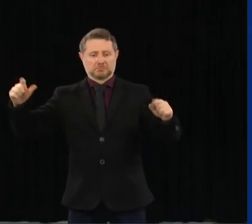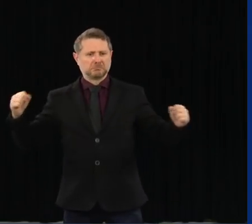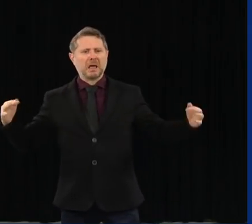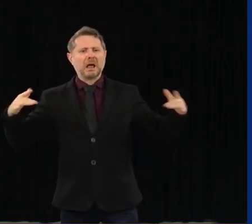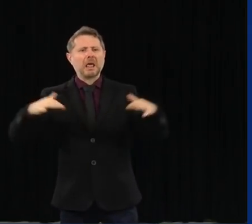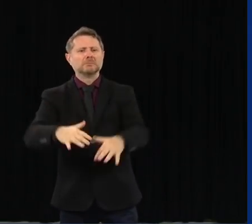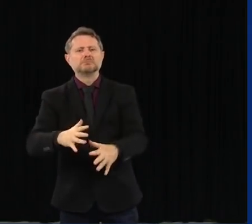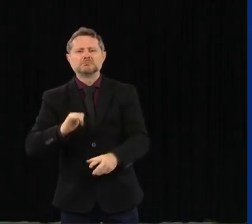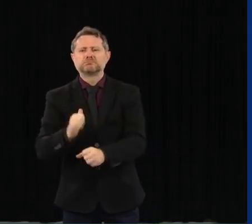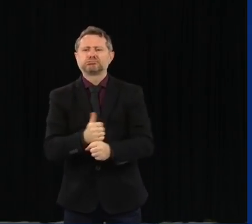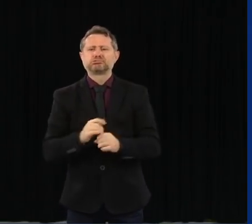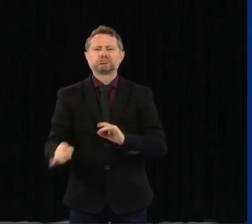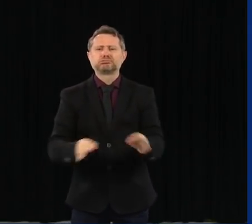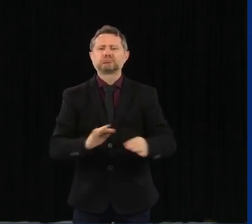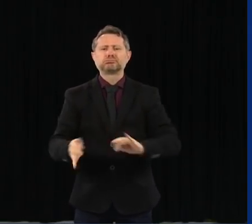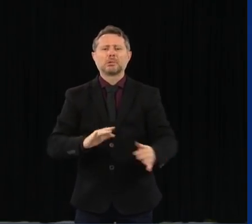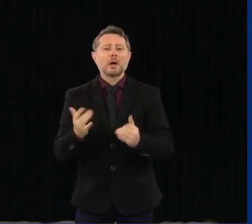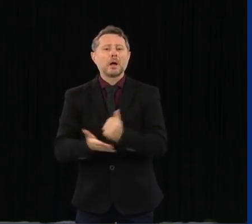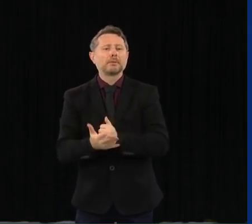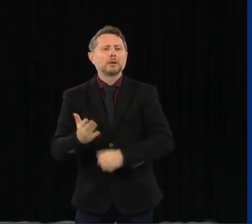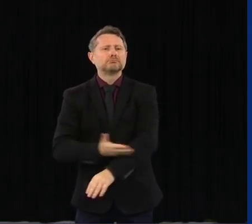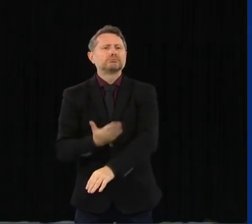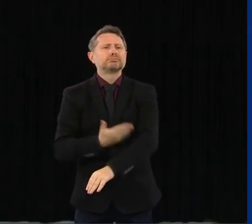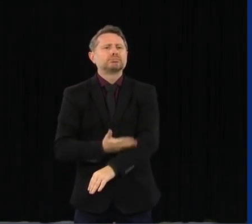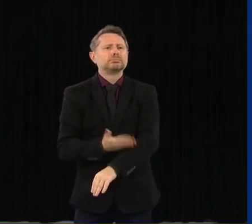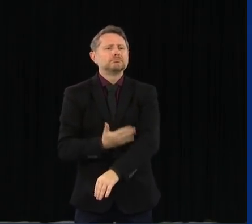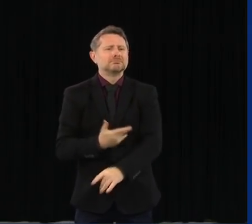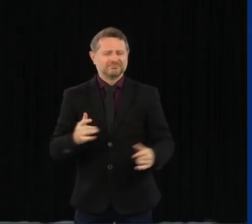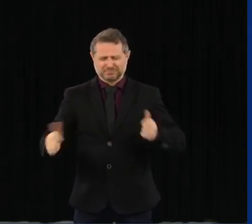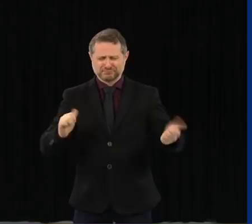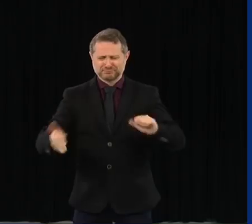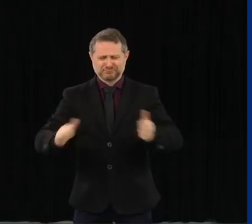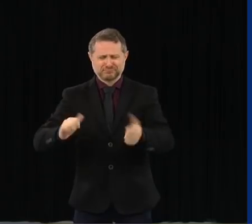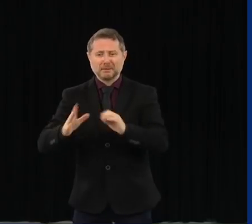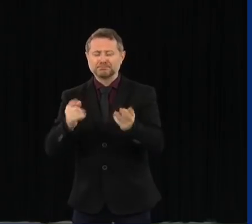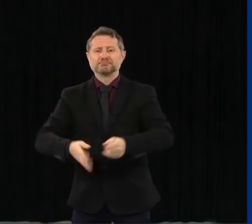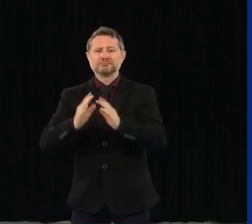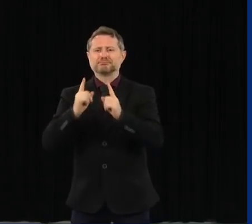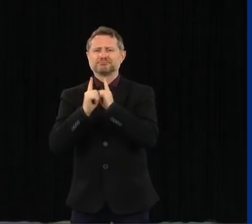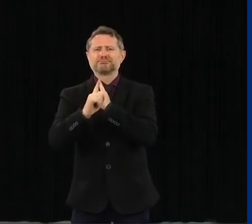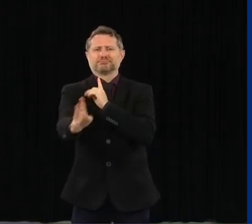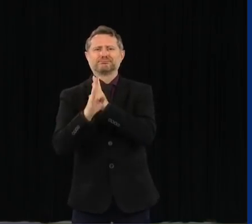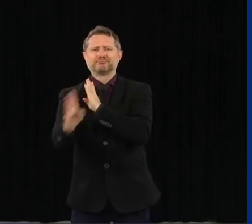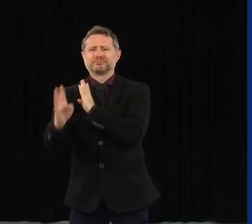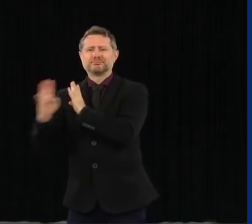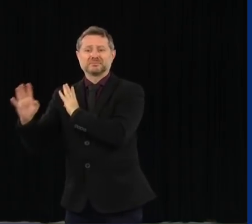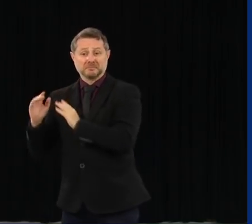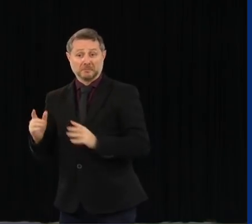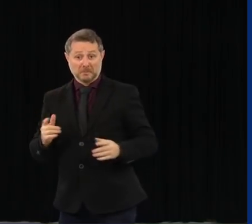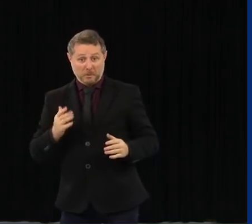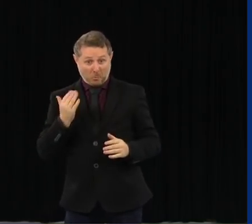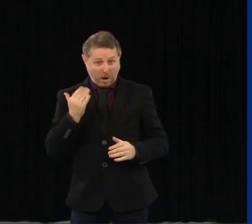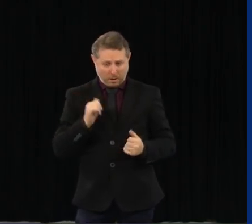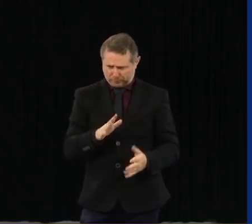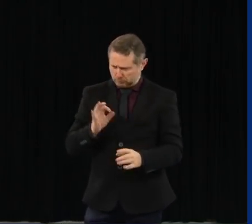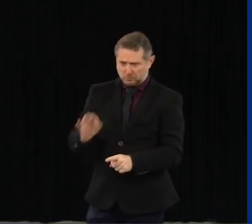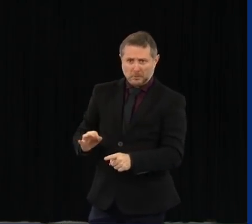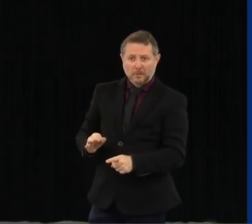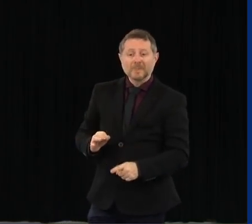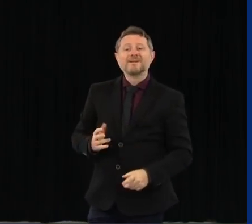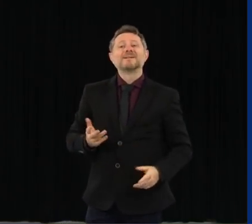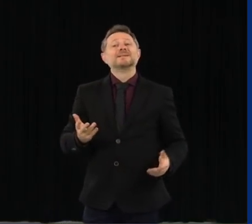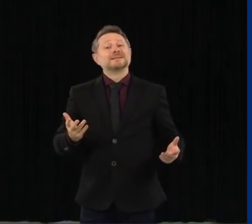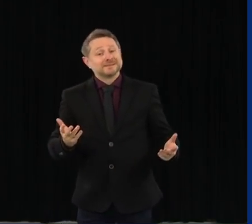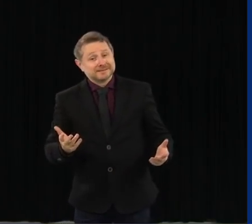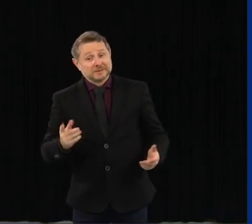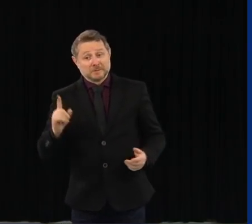Rochester Gas, they all went down to Puerto Rico. Why? Because help the place that has